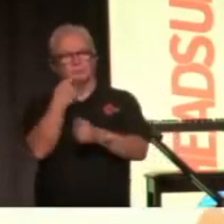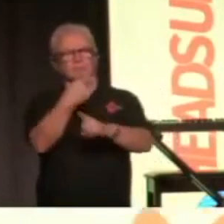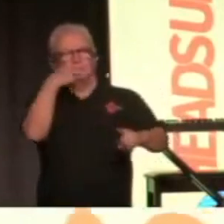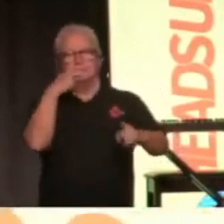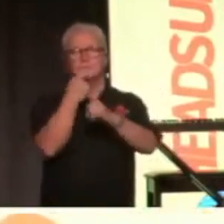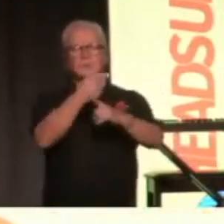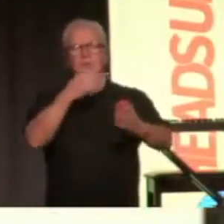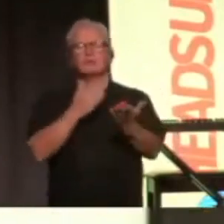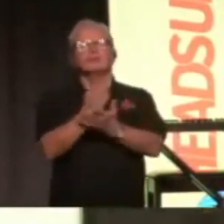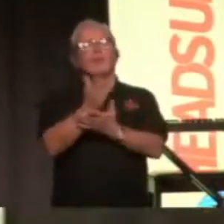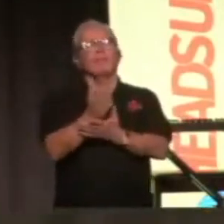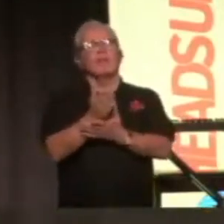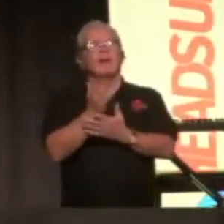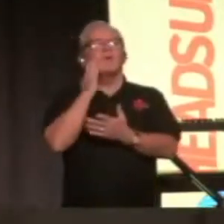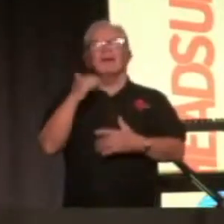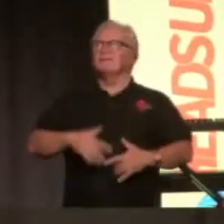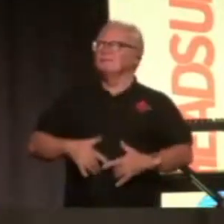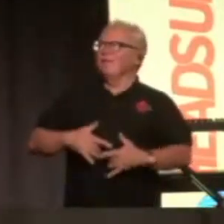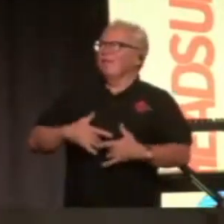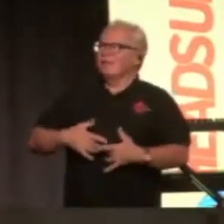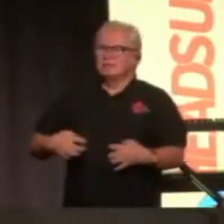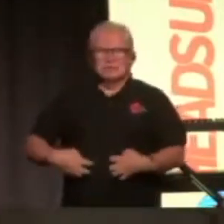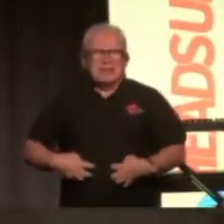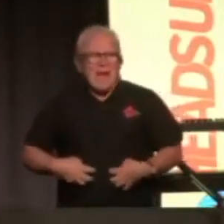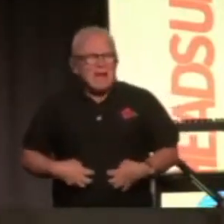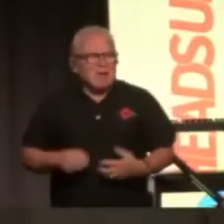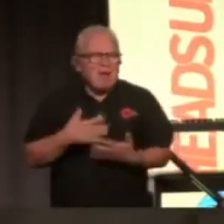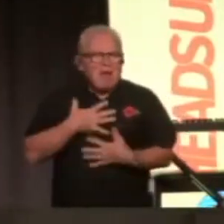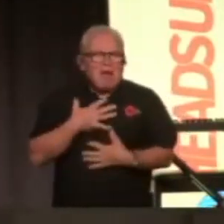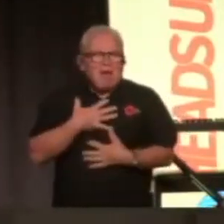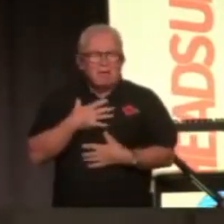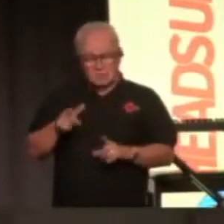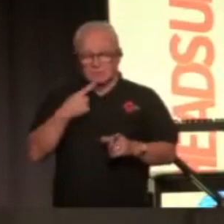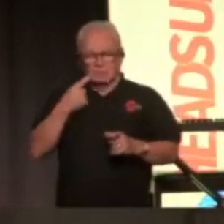That's how you're going to defeat him when you're scared and afraid. It is written.